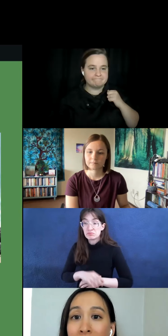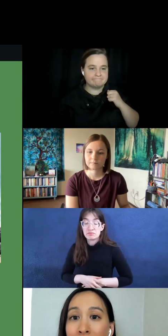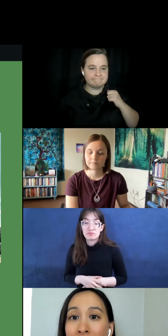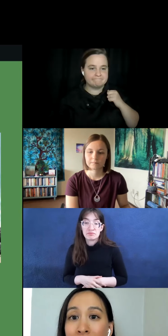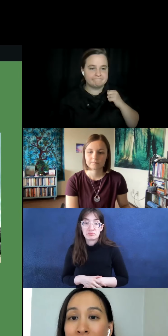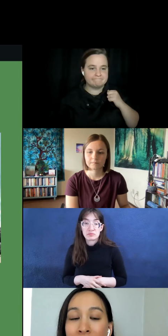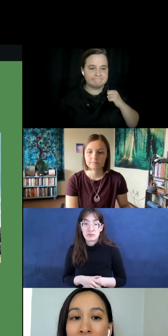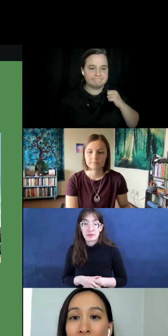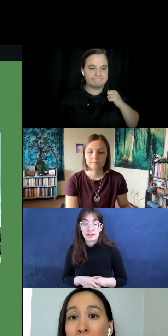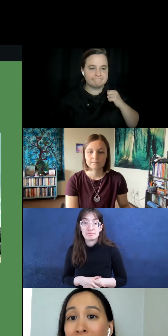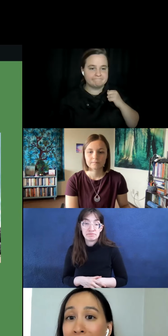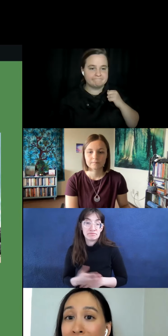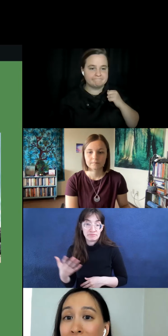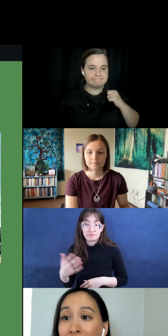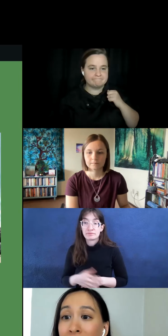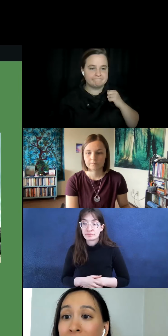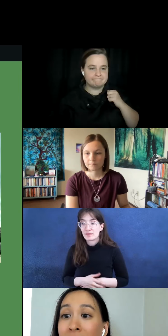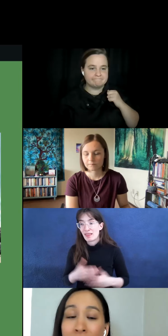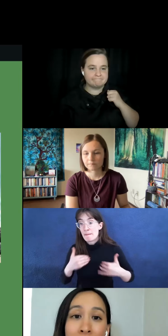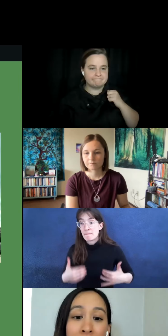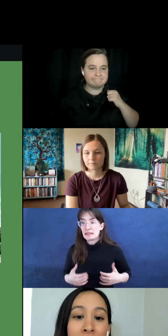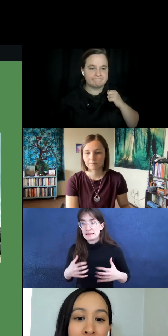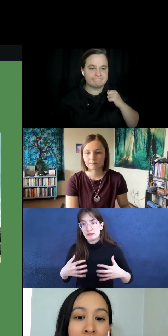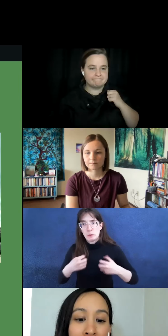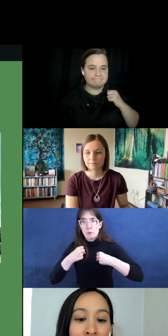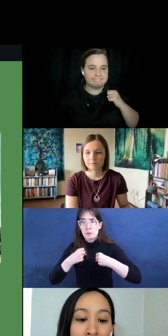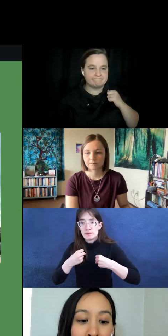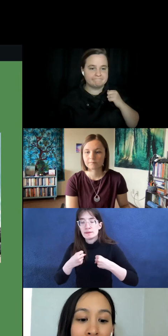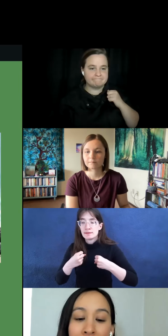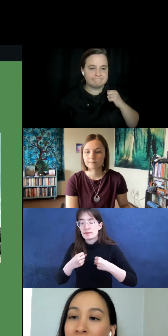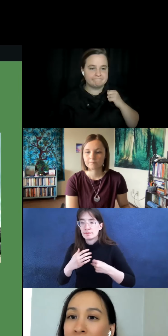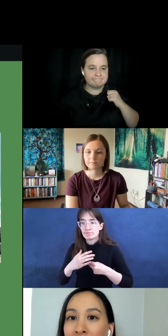Yeah, for bodily tension.